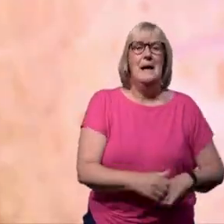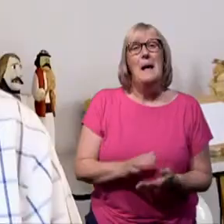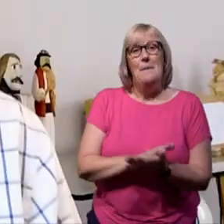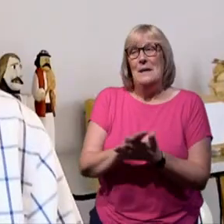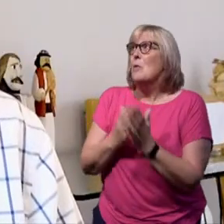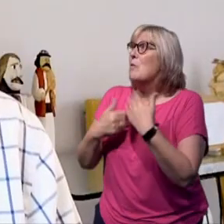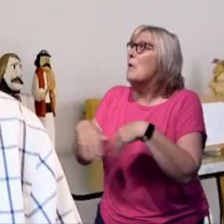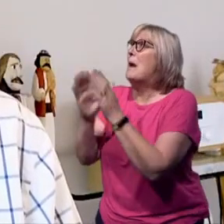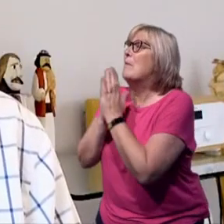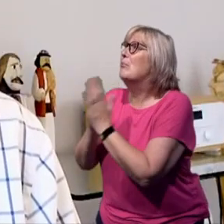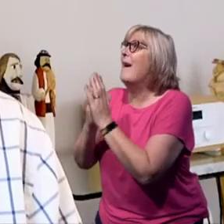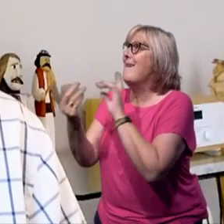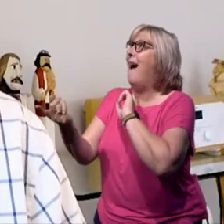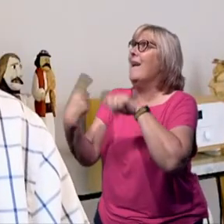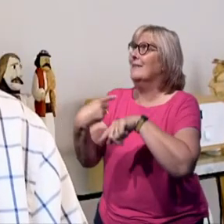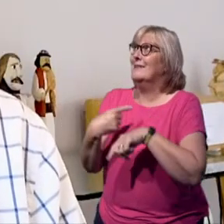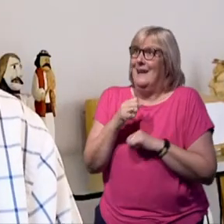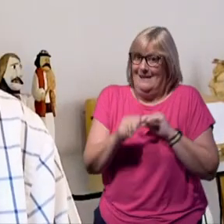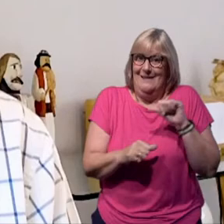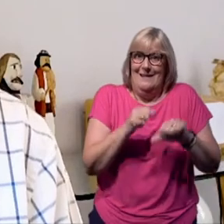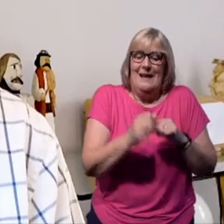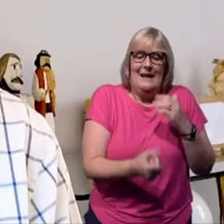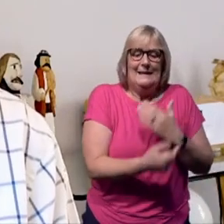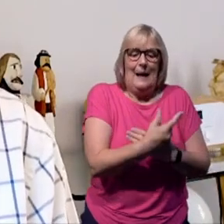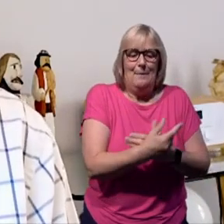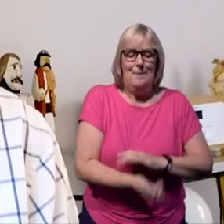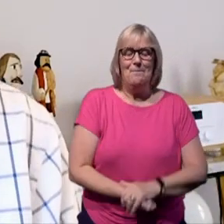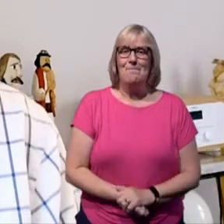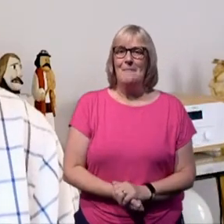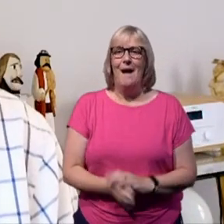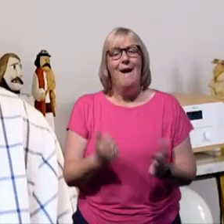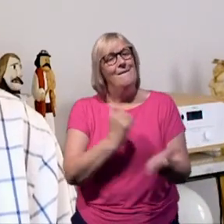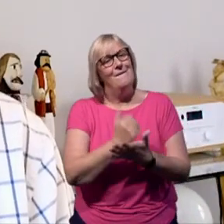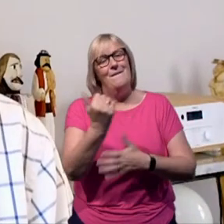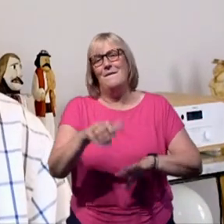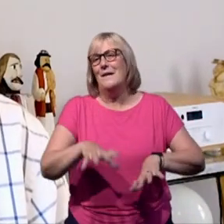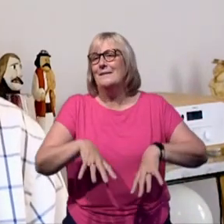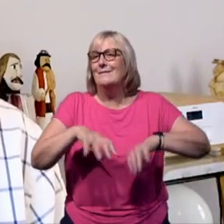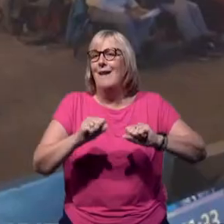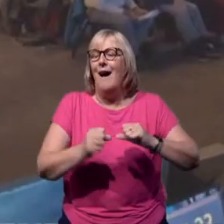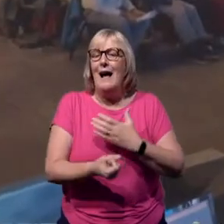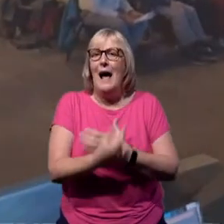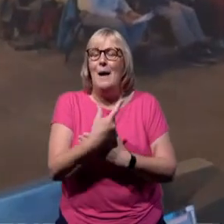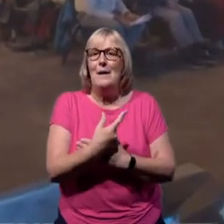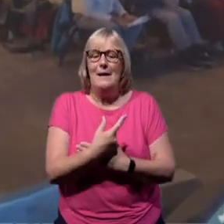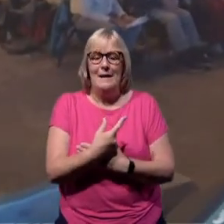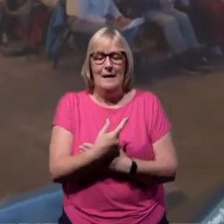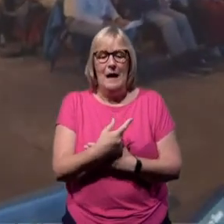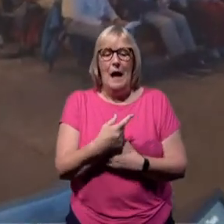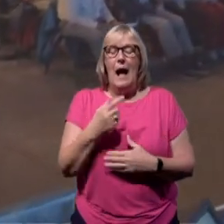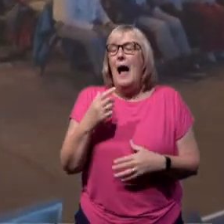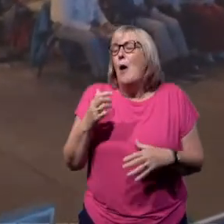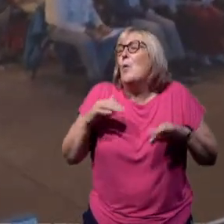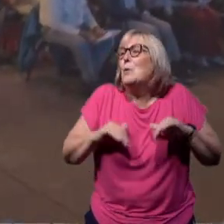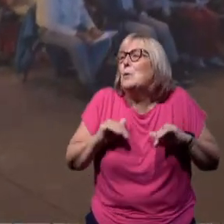prayer. And it's been fantastic to see all of that begin to happen. I can't wait to see the site packed with Christians from all ages